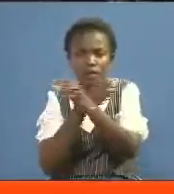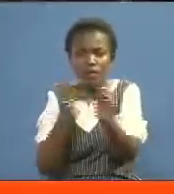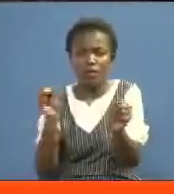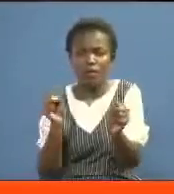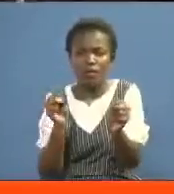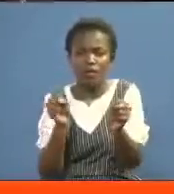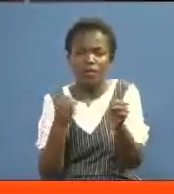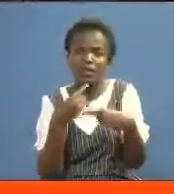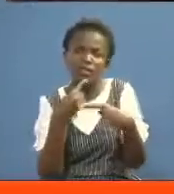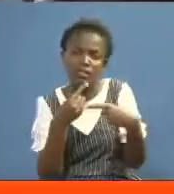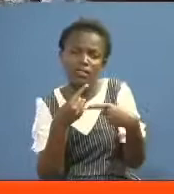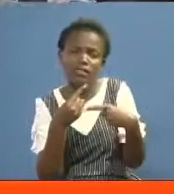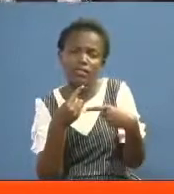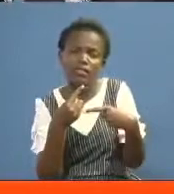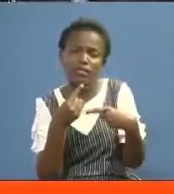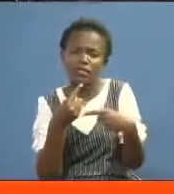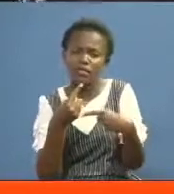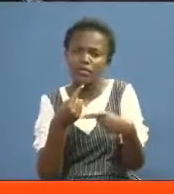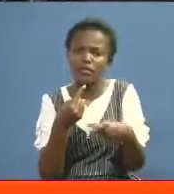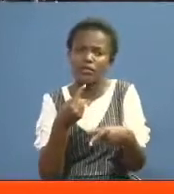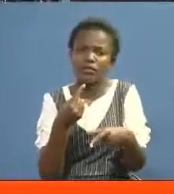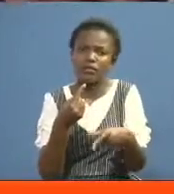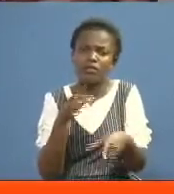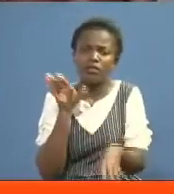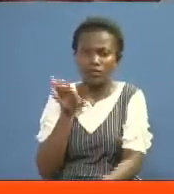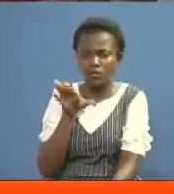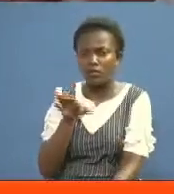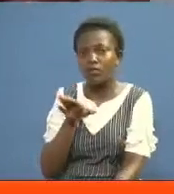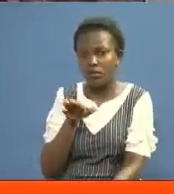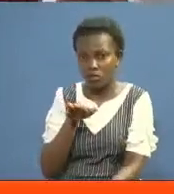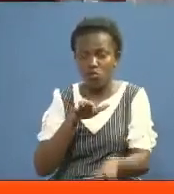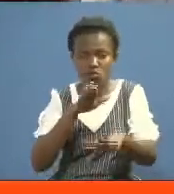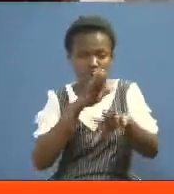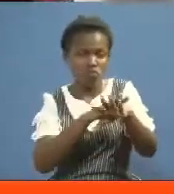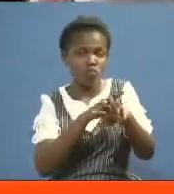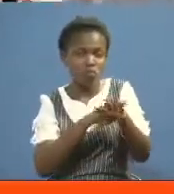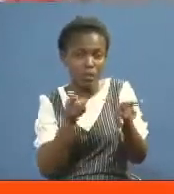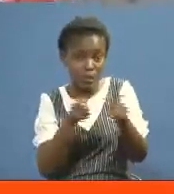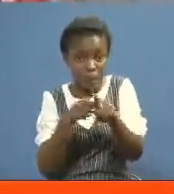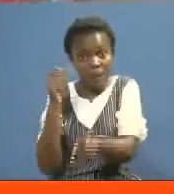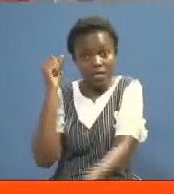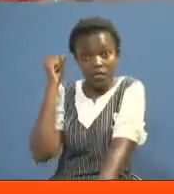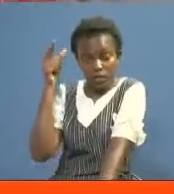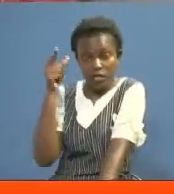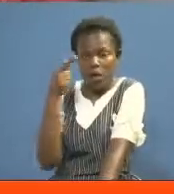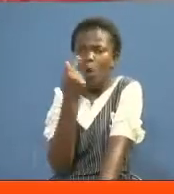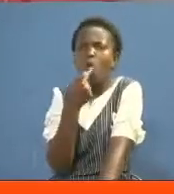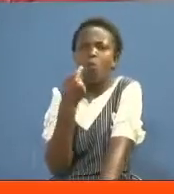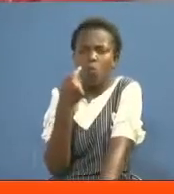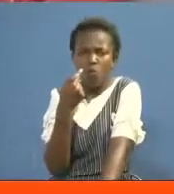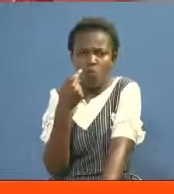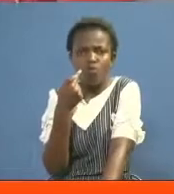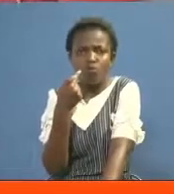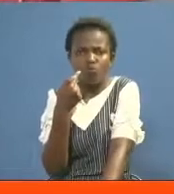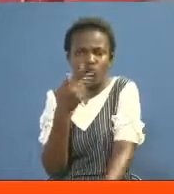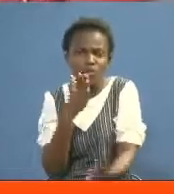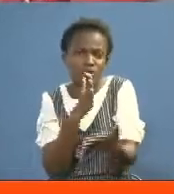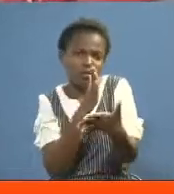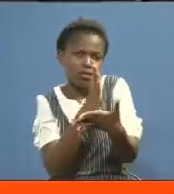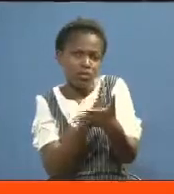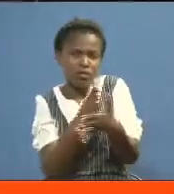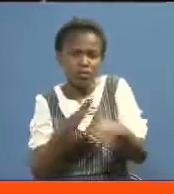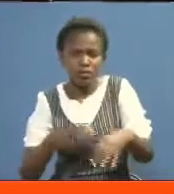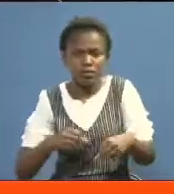Kenyatta described Mama Sarah Obama as a woman of substance and understanding who exhibited true strength of